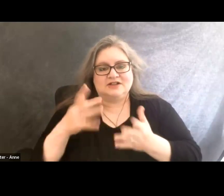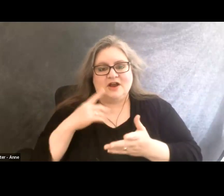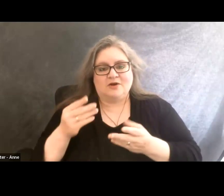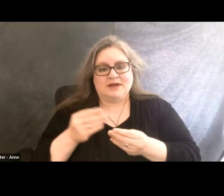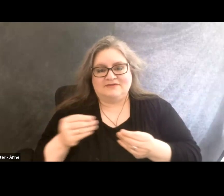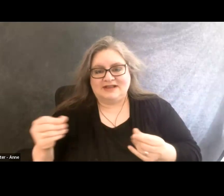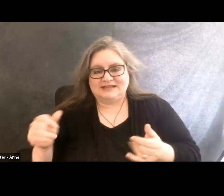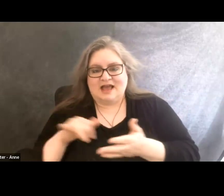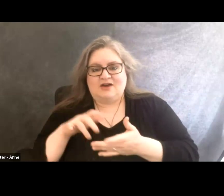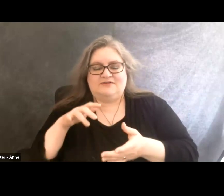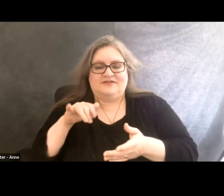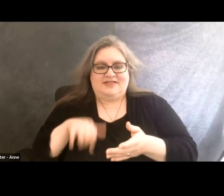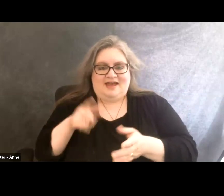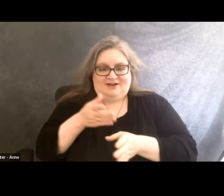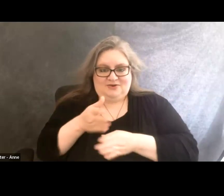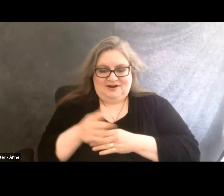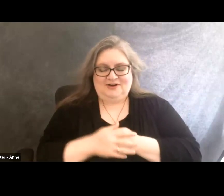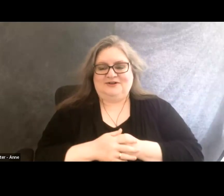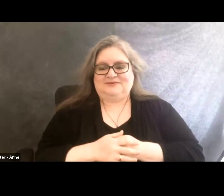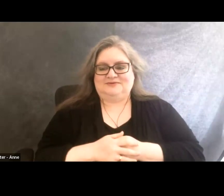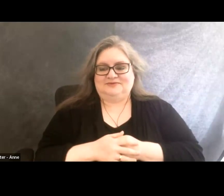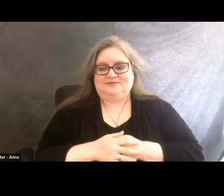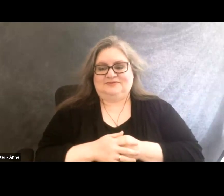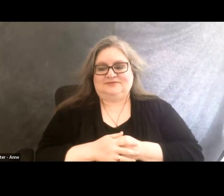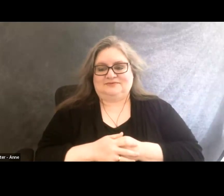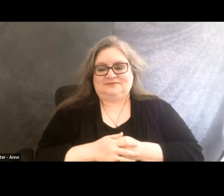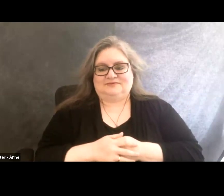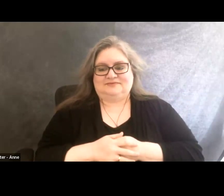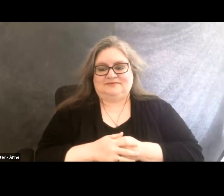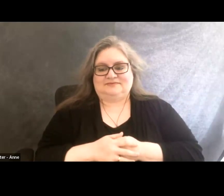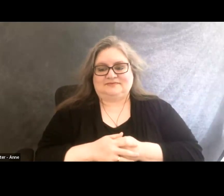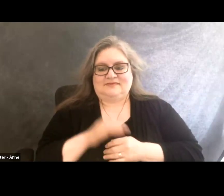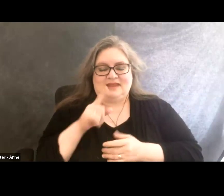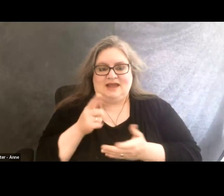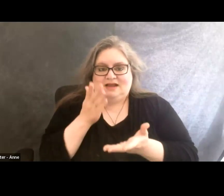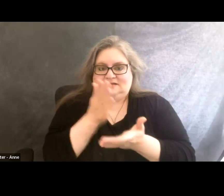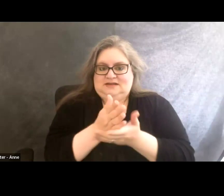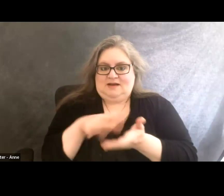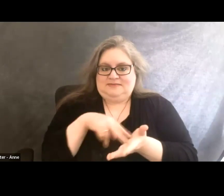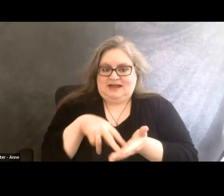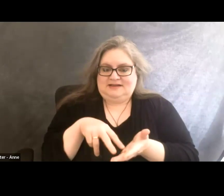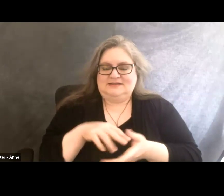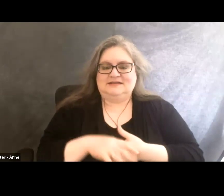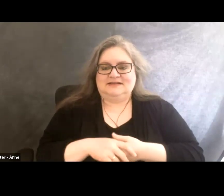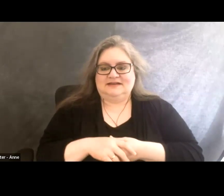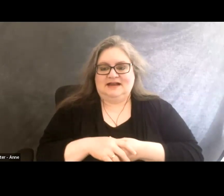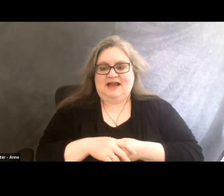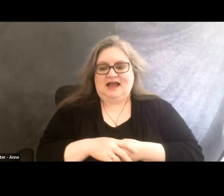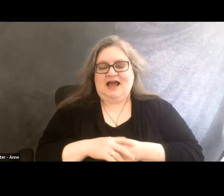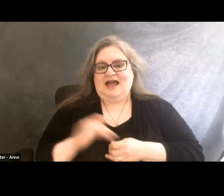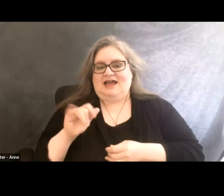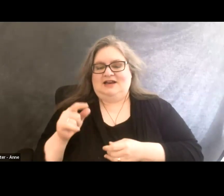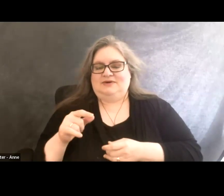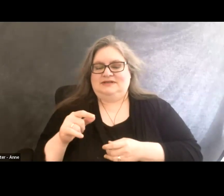that career. And I had stopped dancing, and it was like cutting off